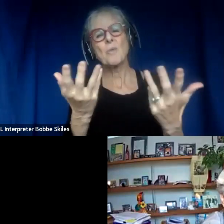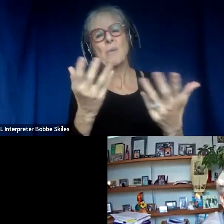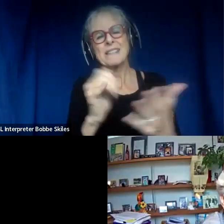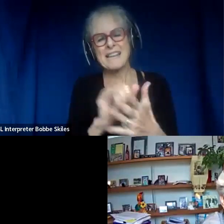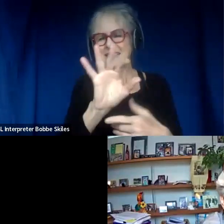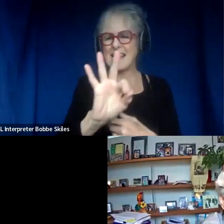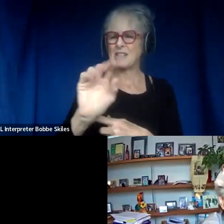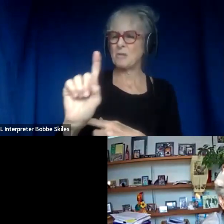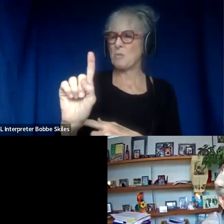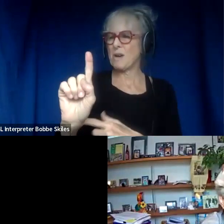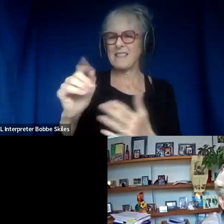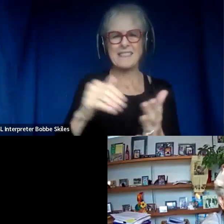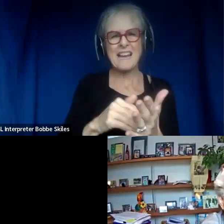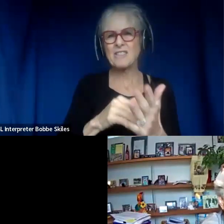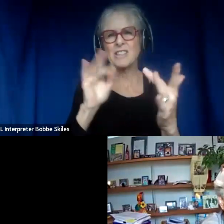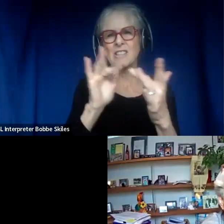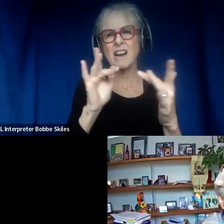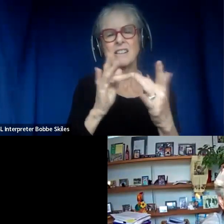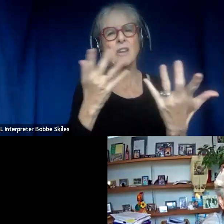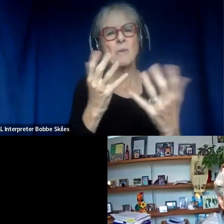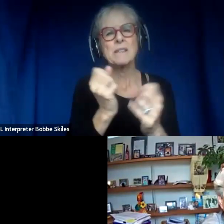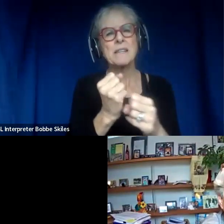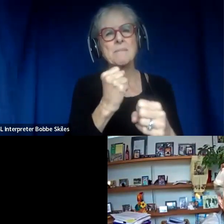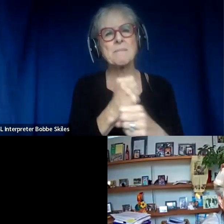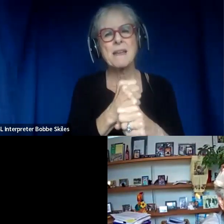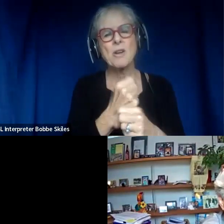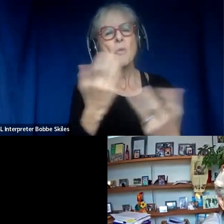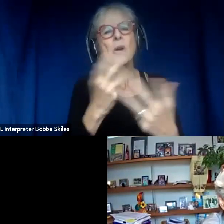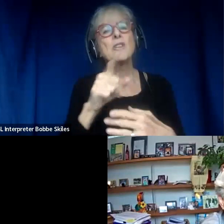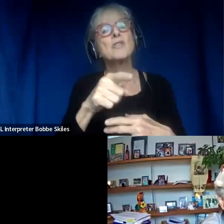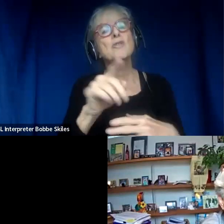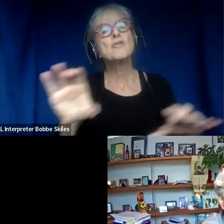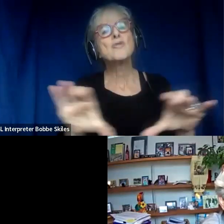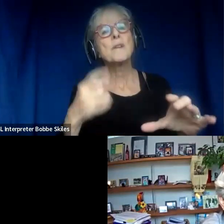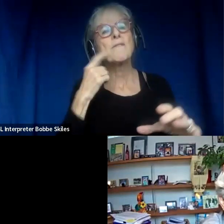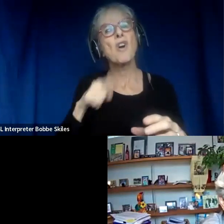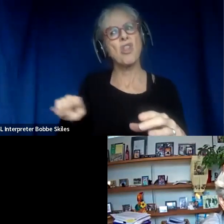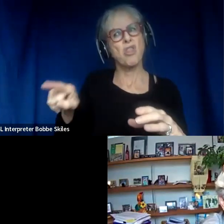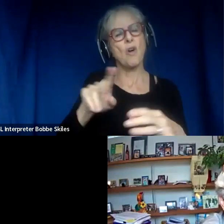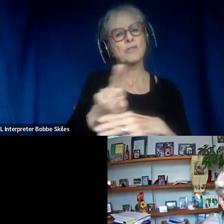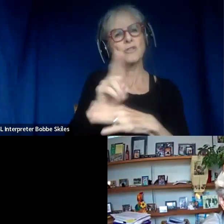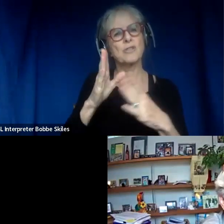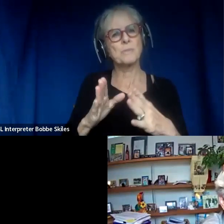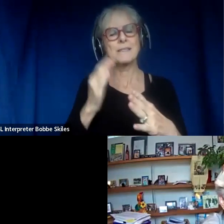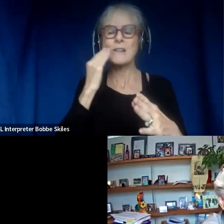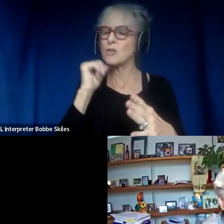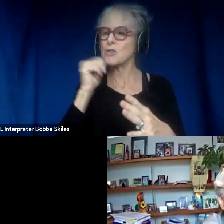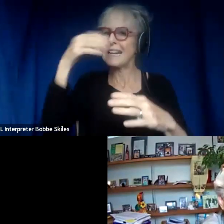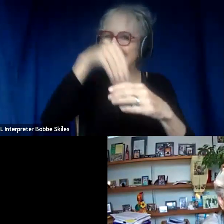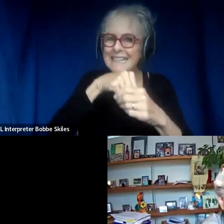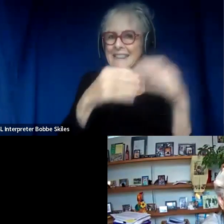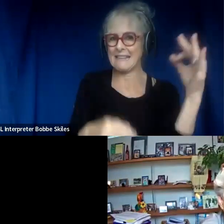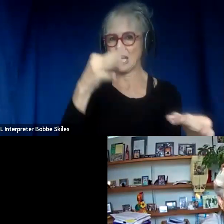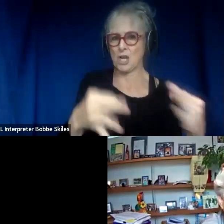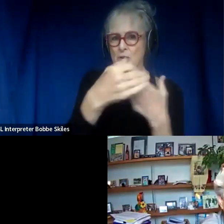What's it made up of? What are you doing for those consumers short of being in the hearing room? I want to